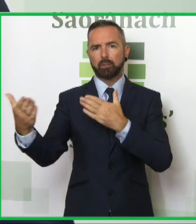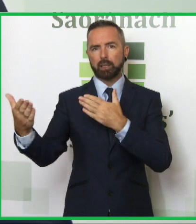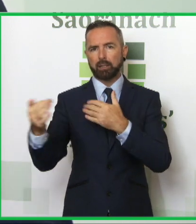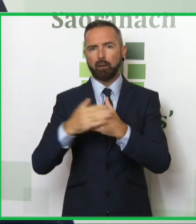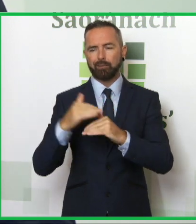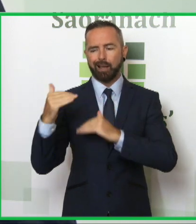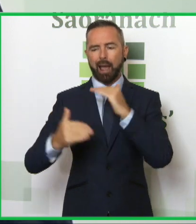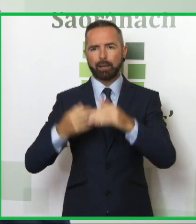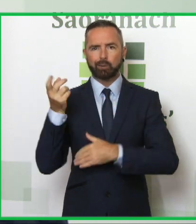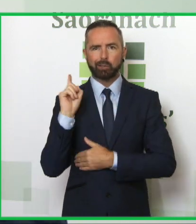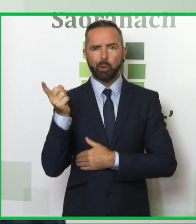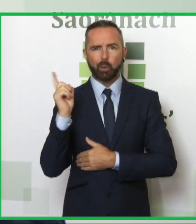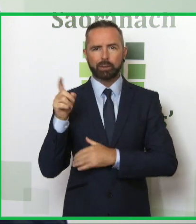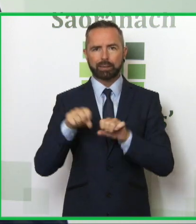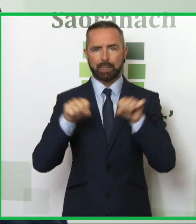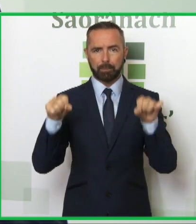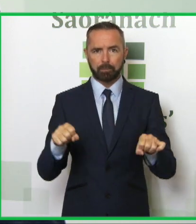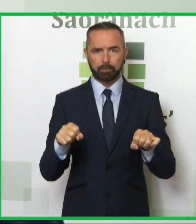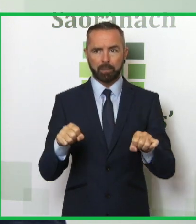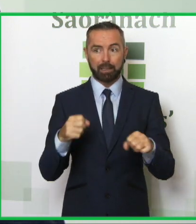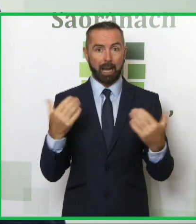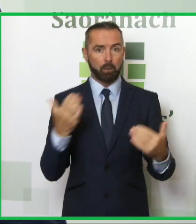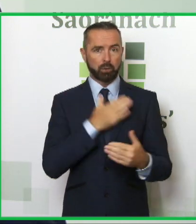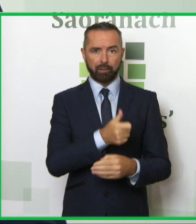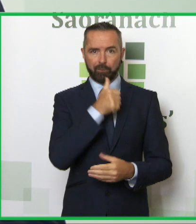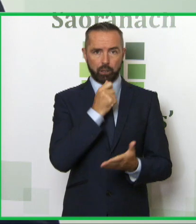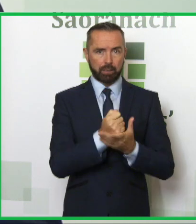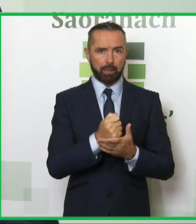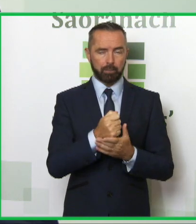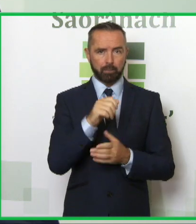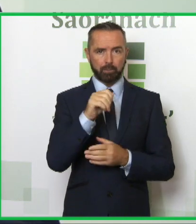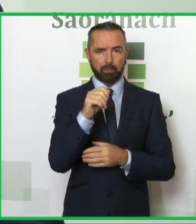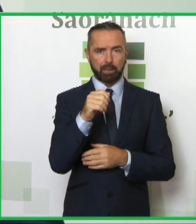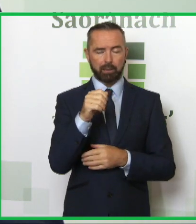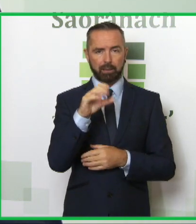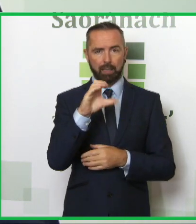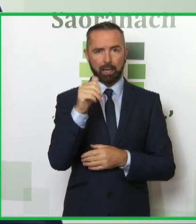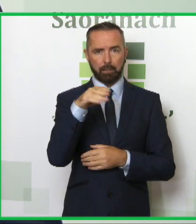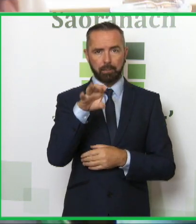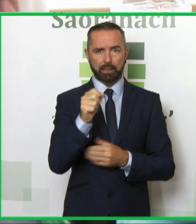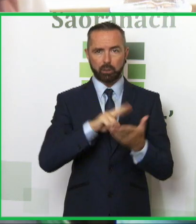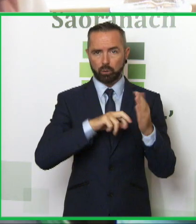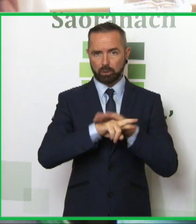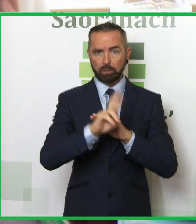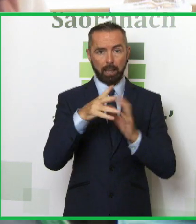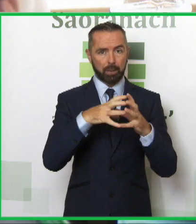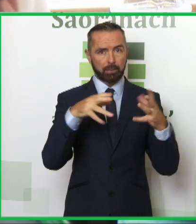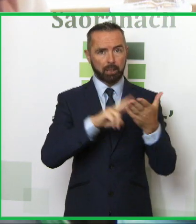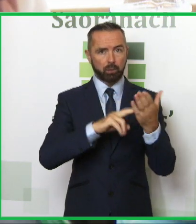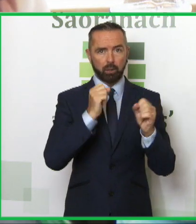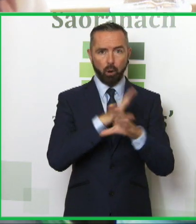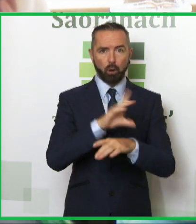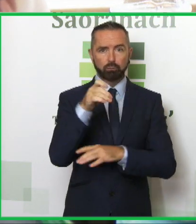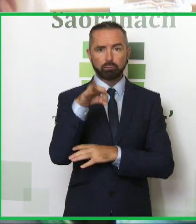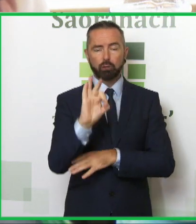adult caution scheme, for example, which currently applies just to first-time cannabis users. That could be expanded to include all drugs, and it could be